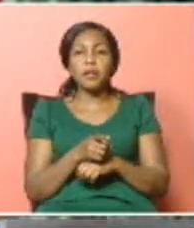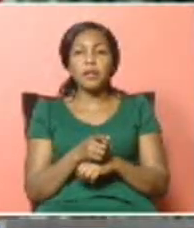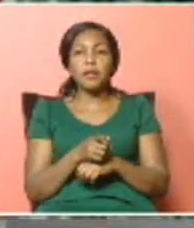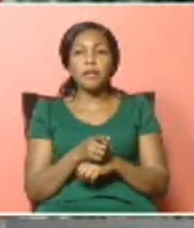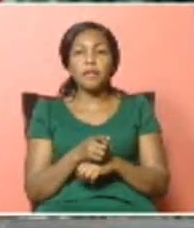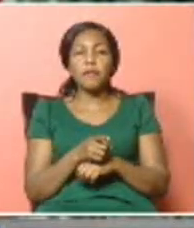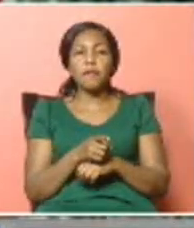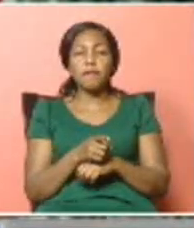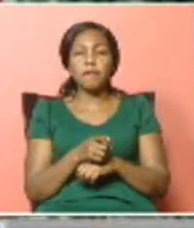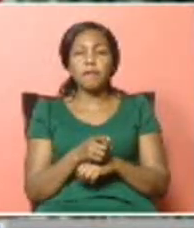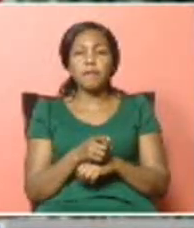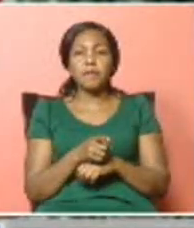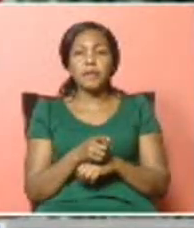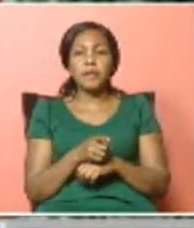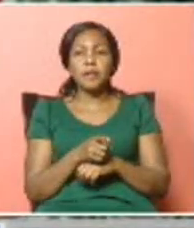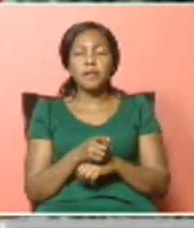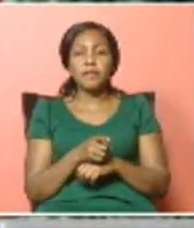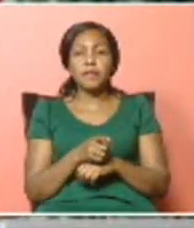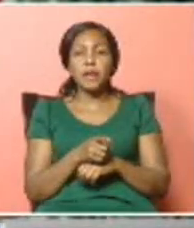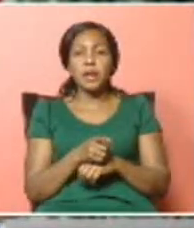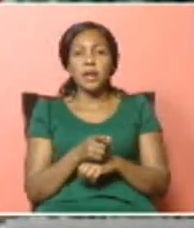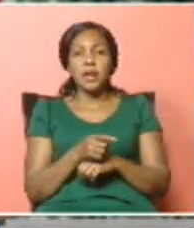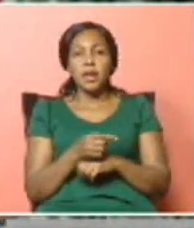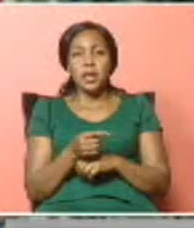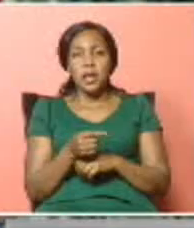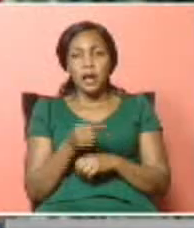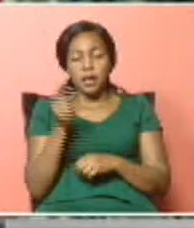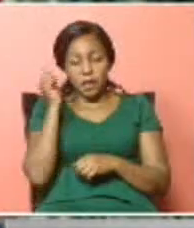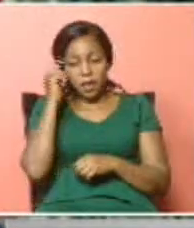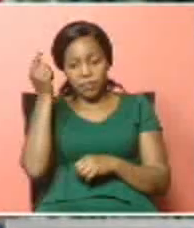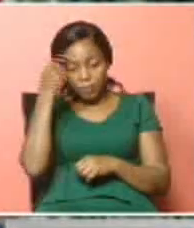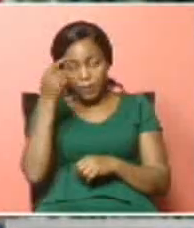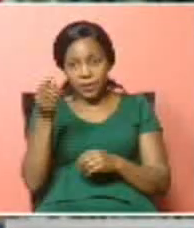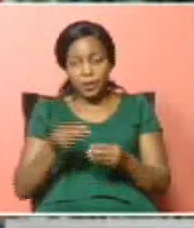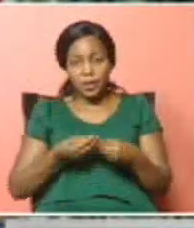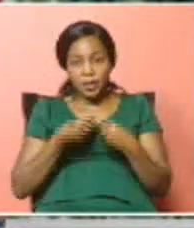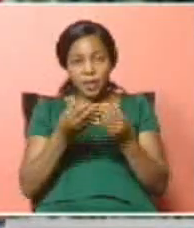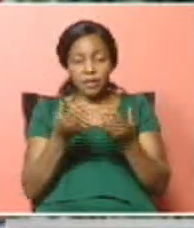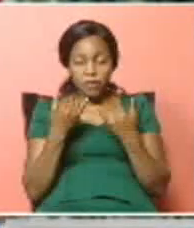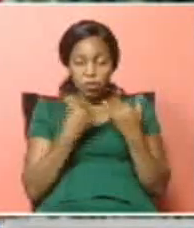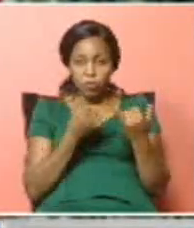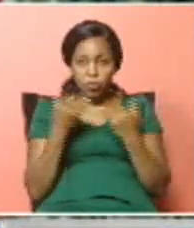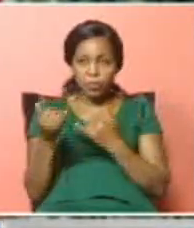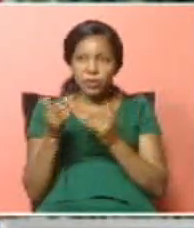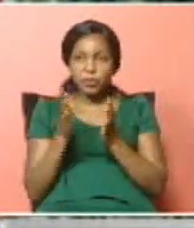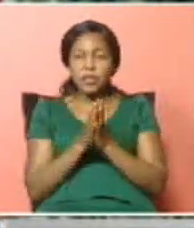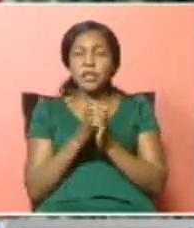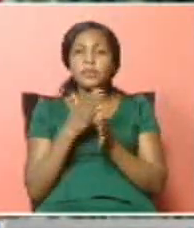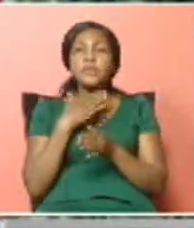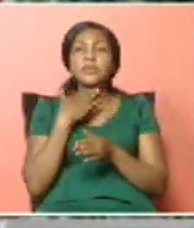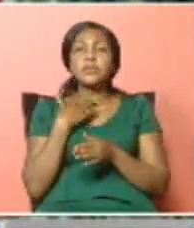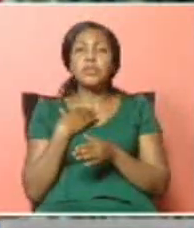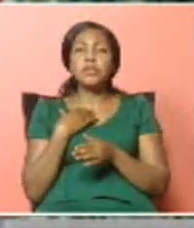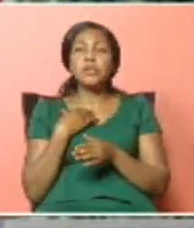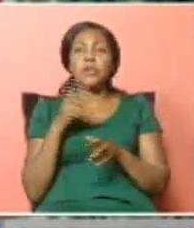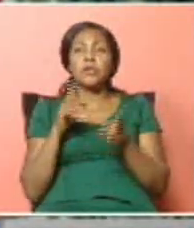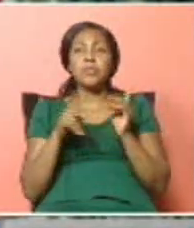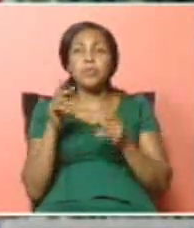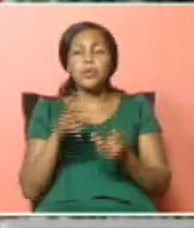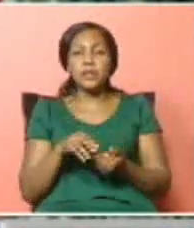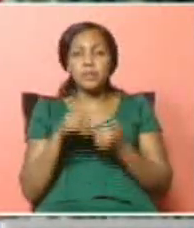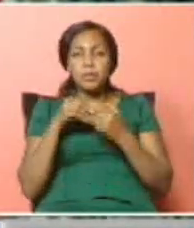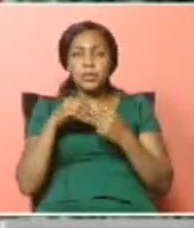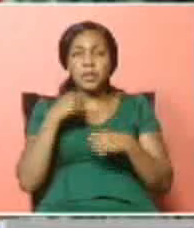all citizens, the government provide all the needs, especially in ensuring